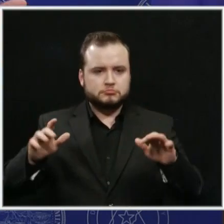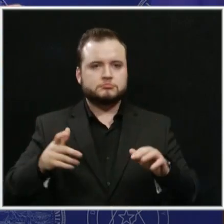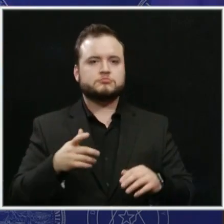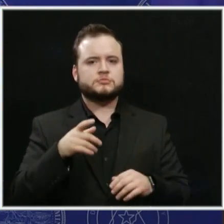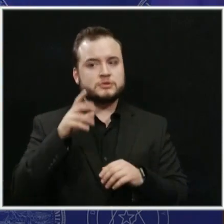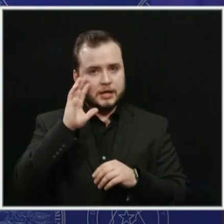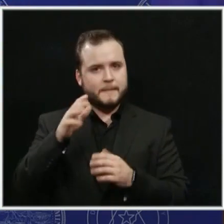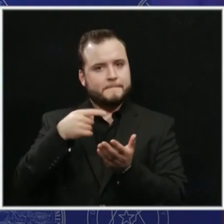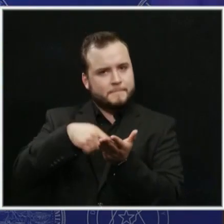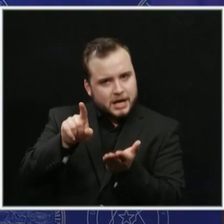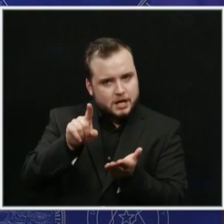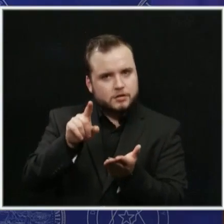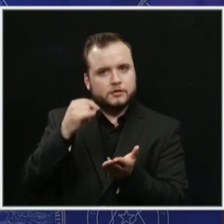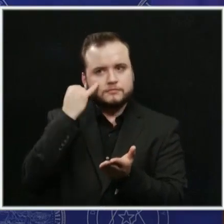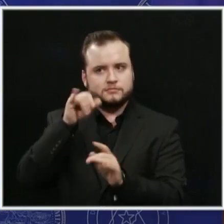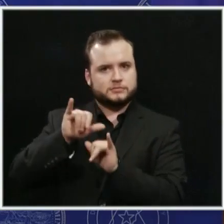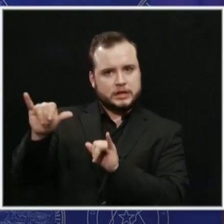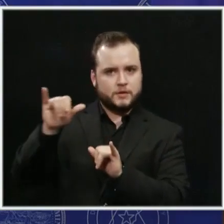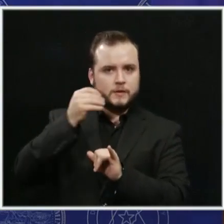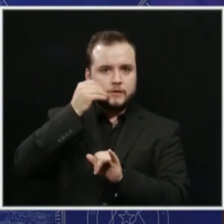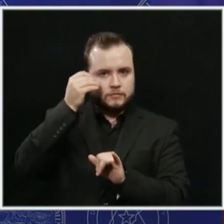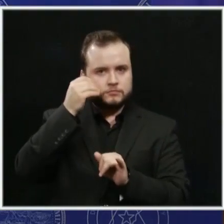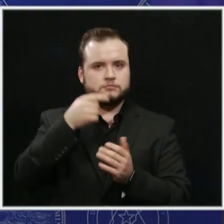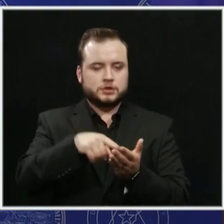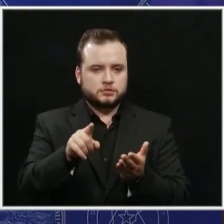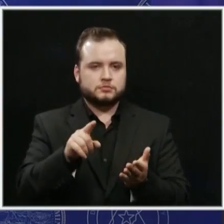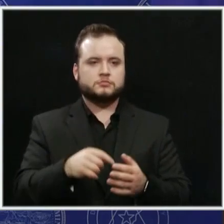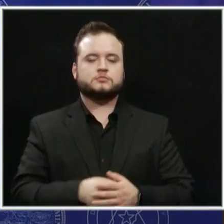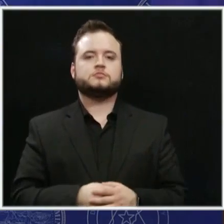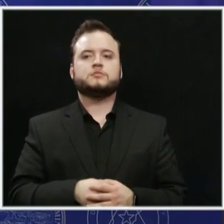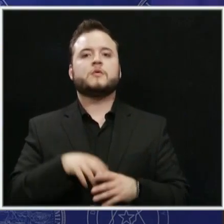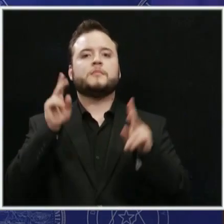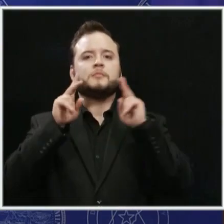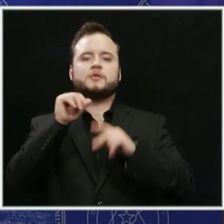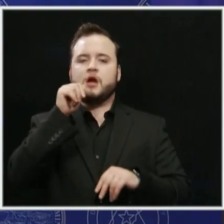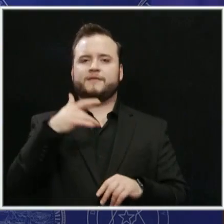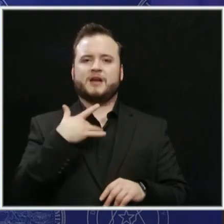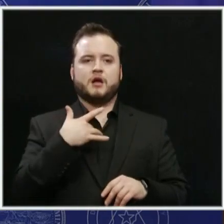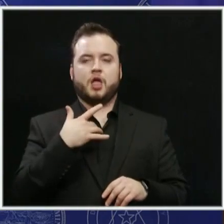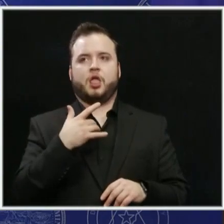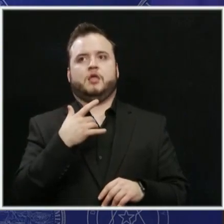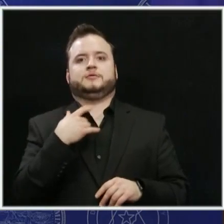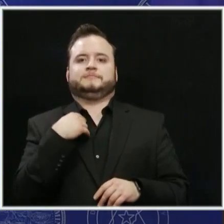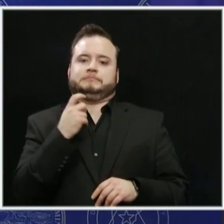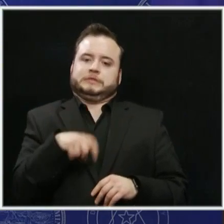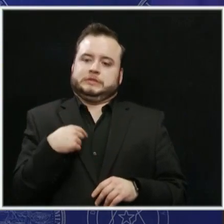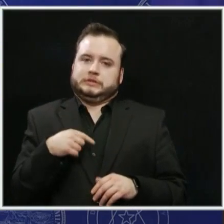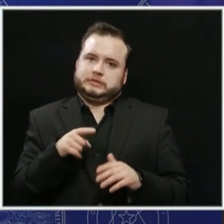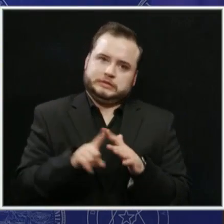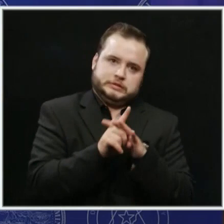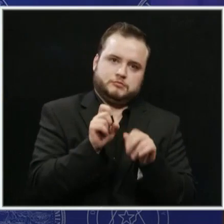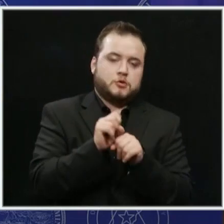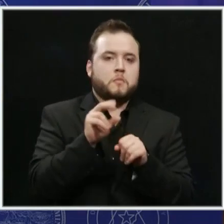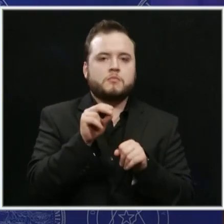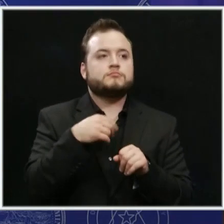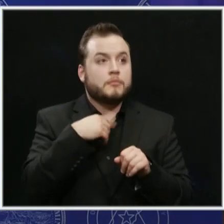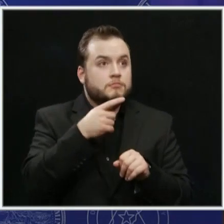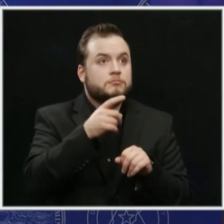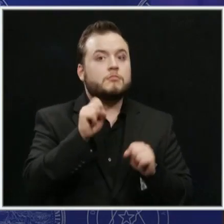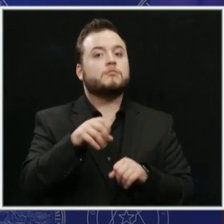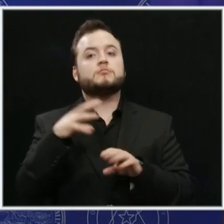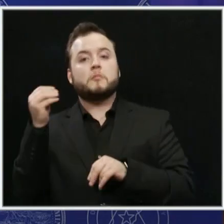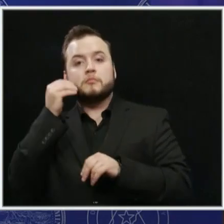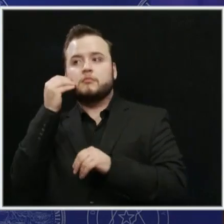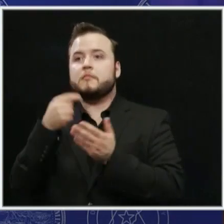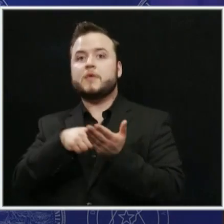things that make a difference so people don't feel like they have to drag themselves there or they're going to get kicked out. But when the person felt better, they came back.